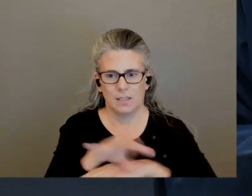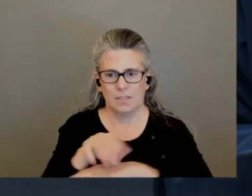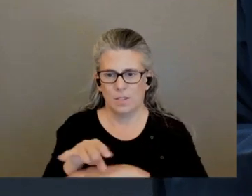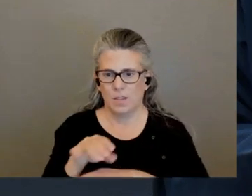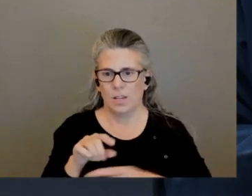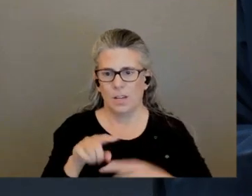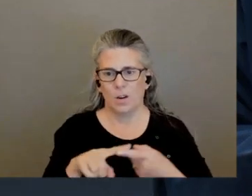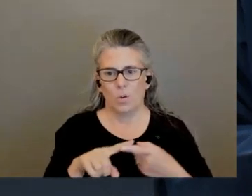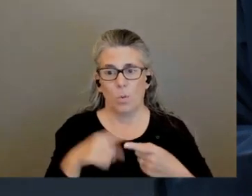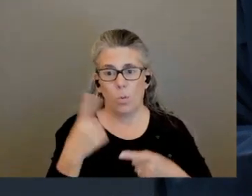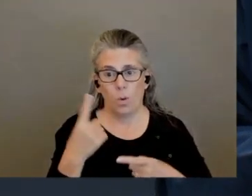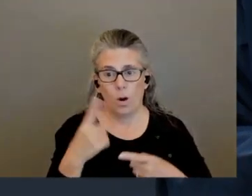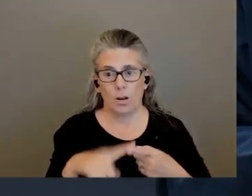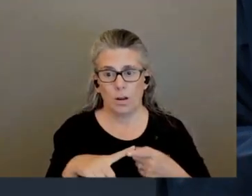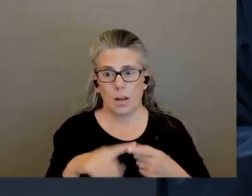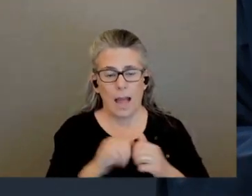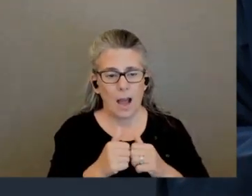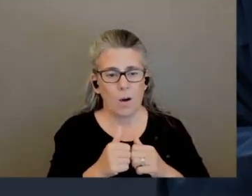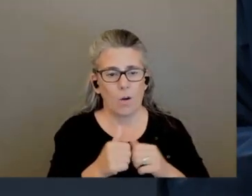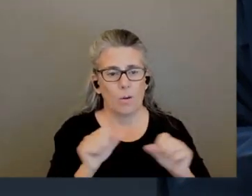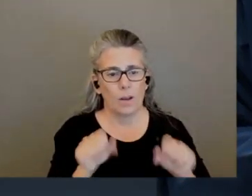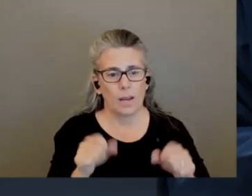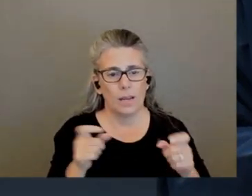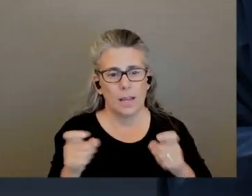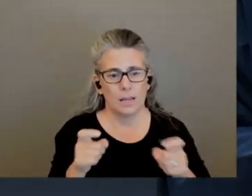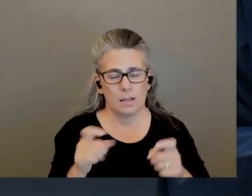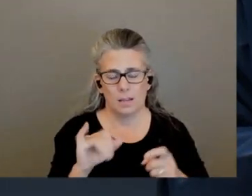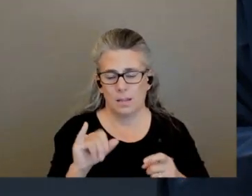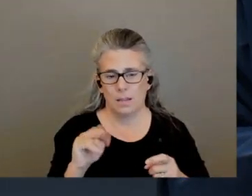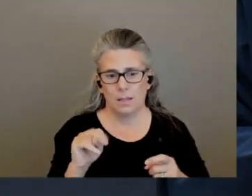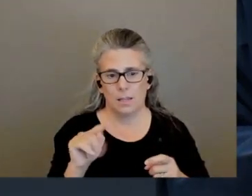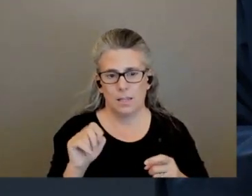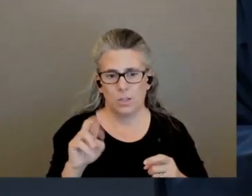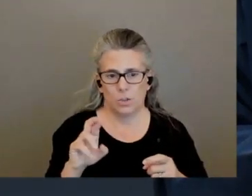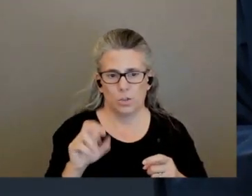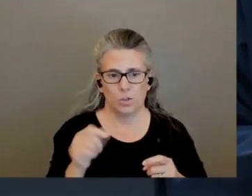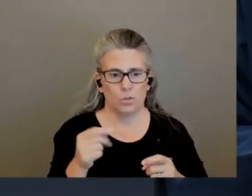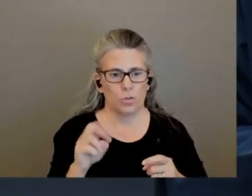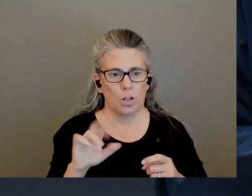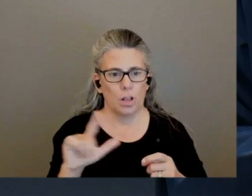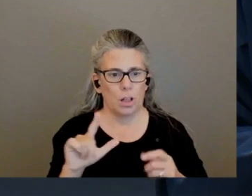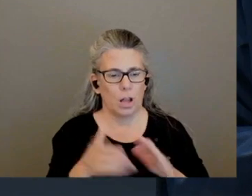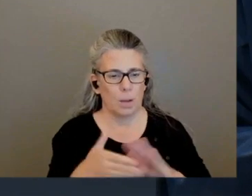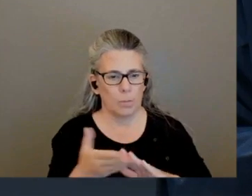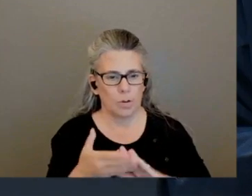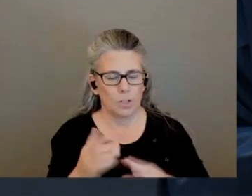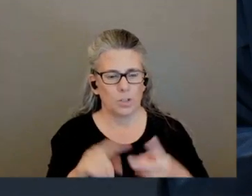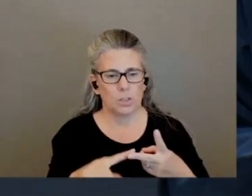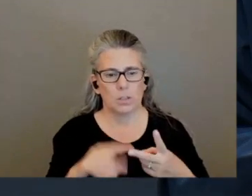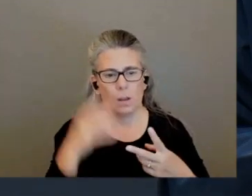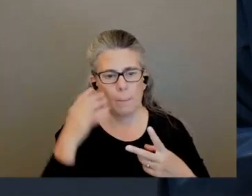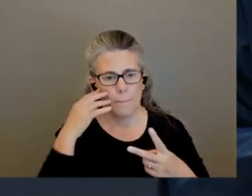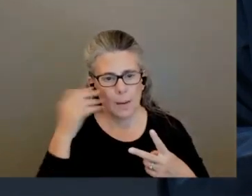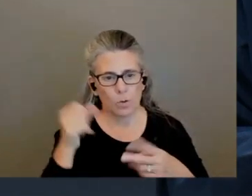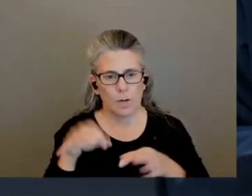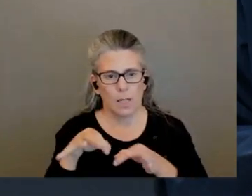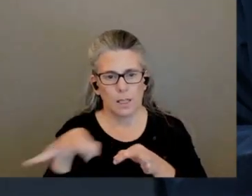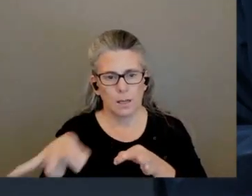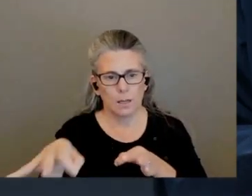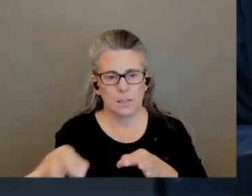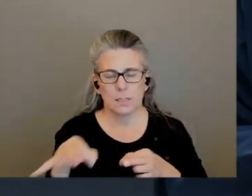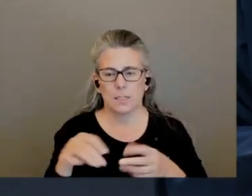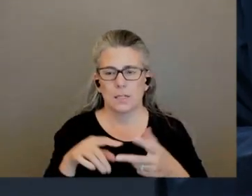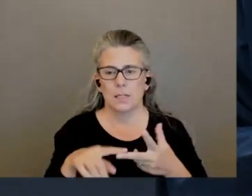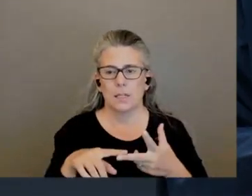will handle integer operations. There's the way it's handling the memory and the latency it has with the memory. And depending